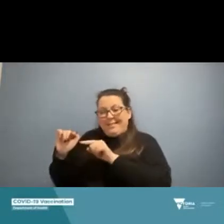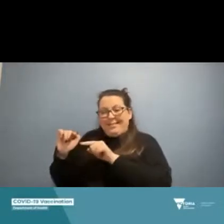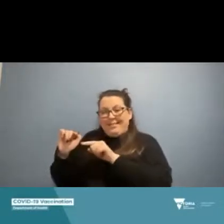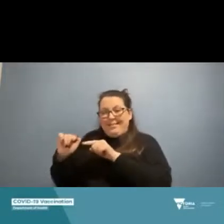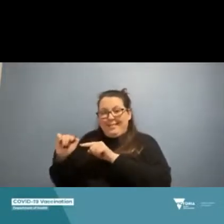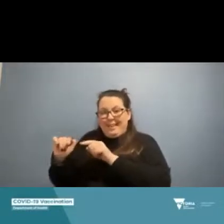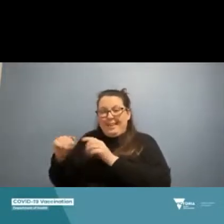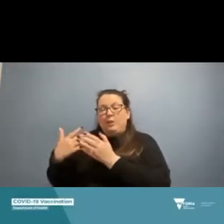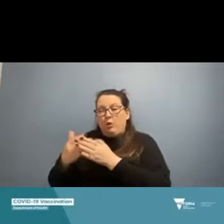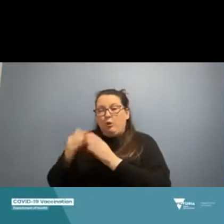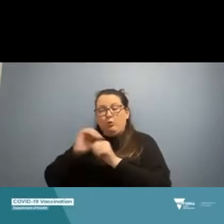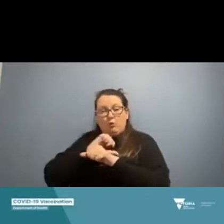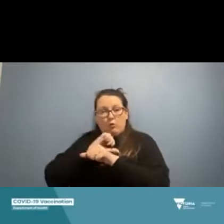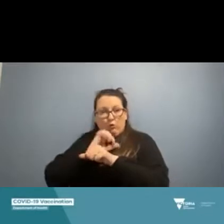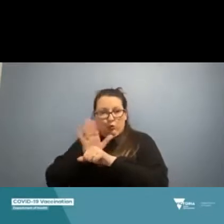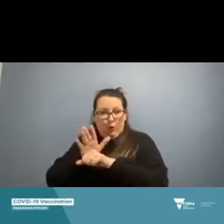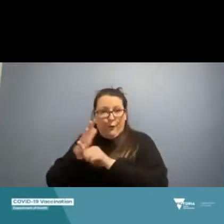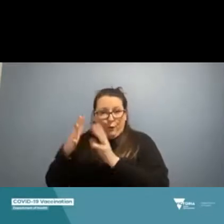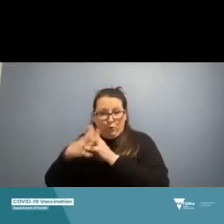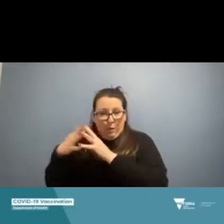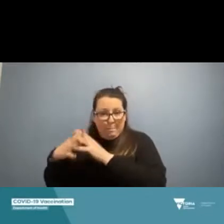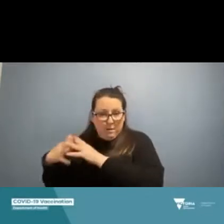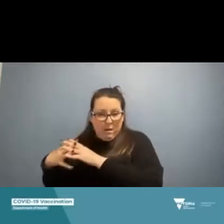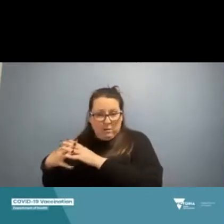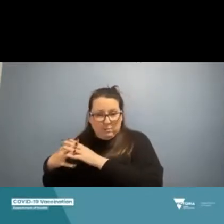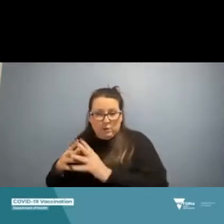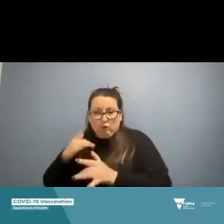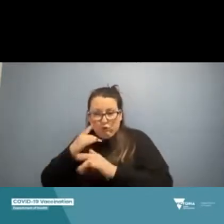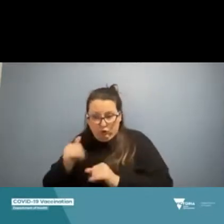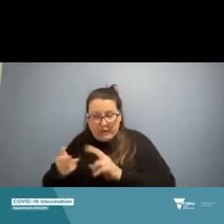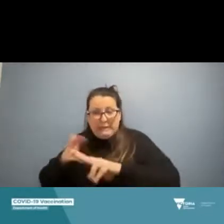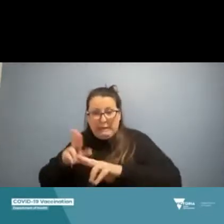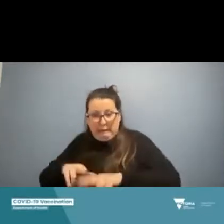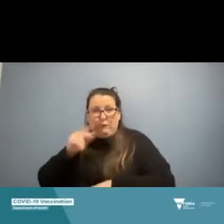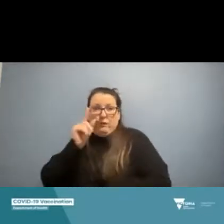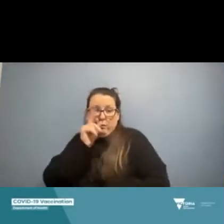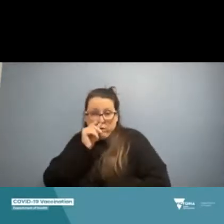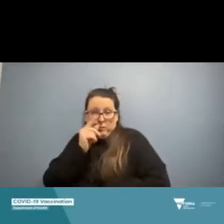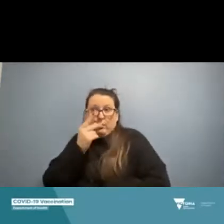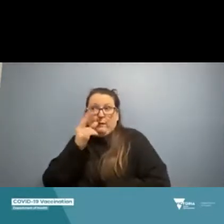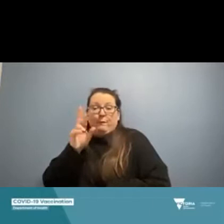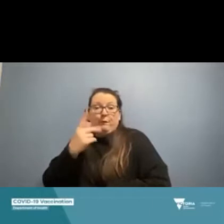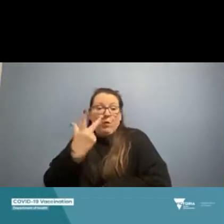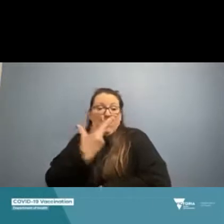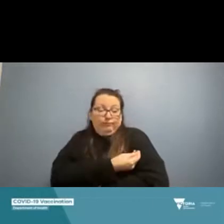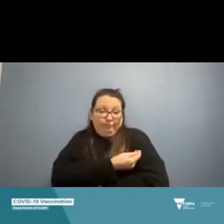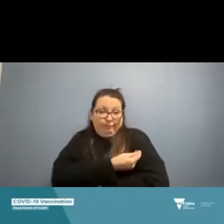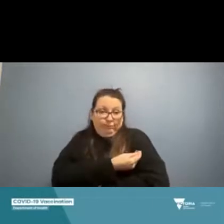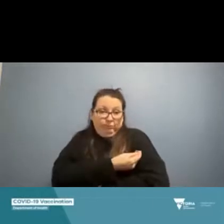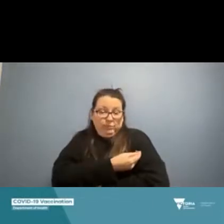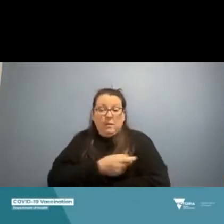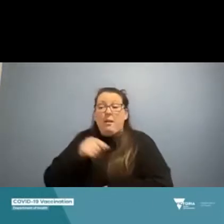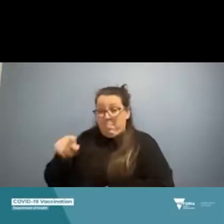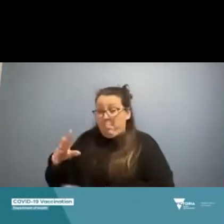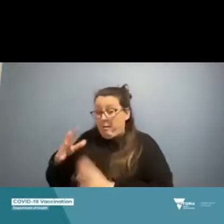COVID website and checked his eligibility using the eligibility checker, and he came up as being eligible